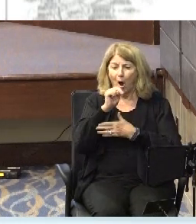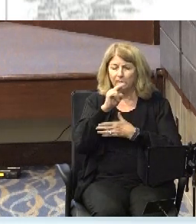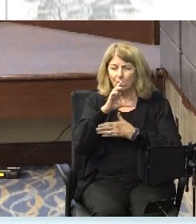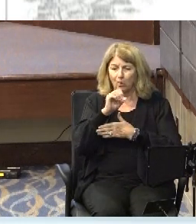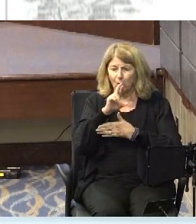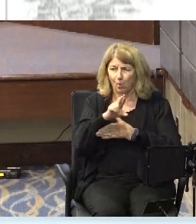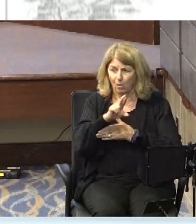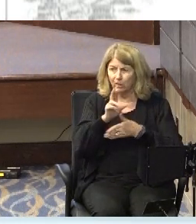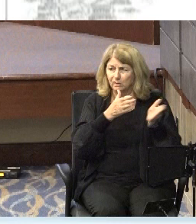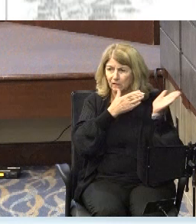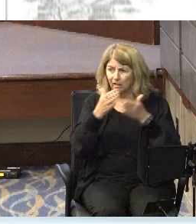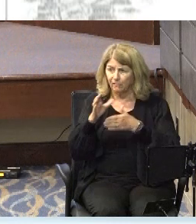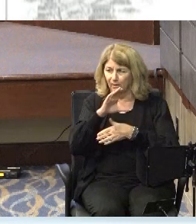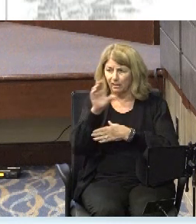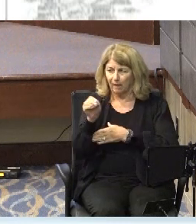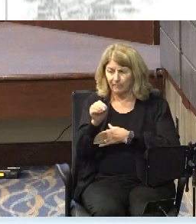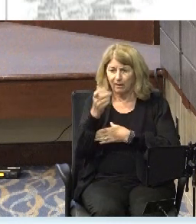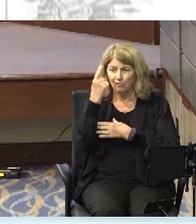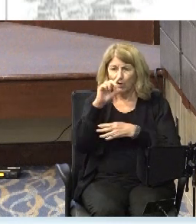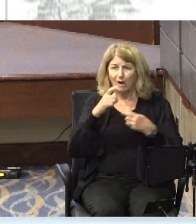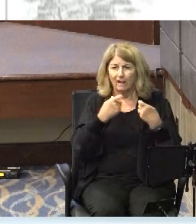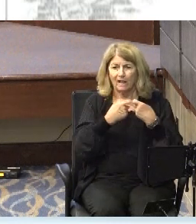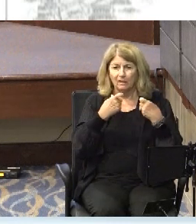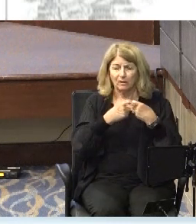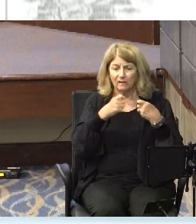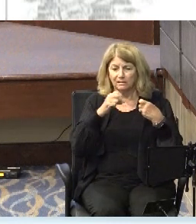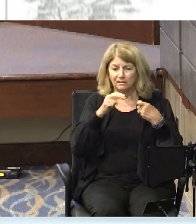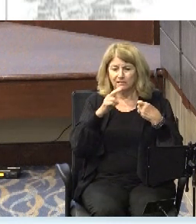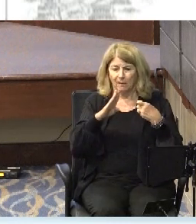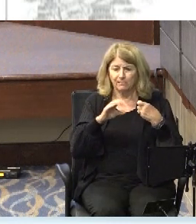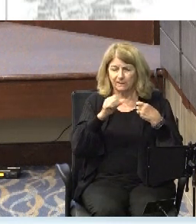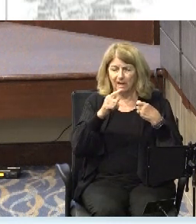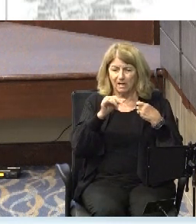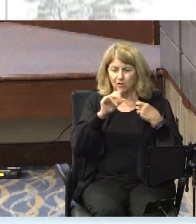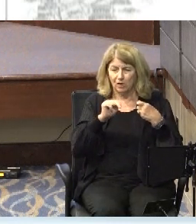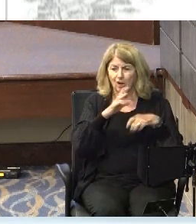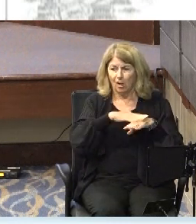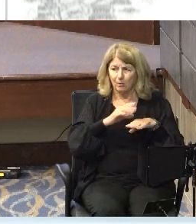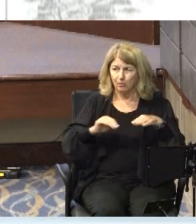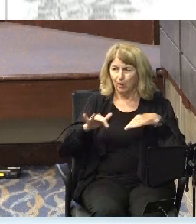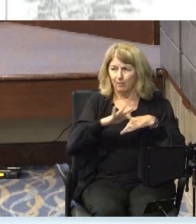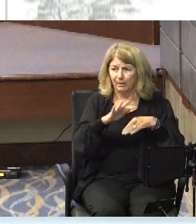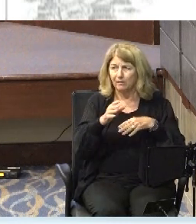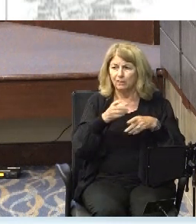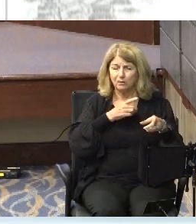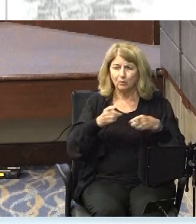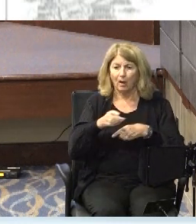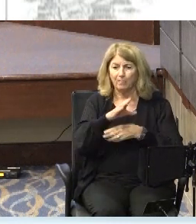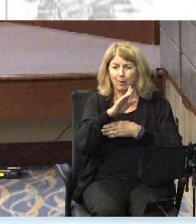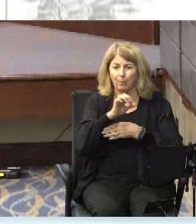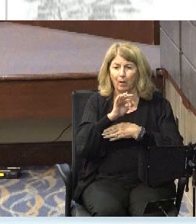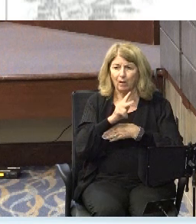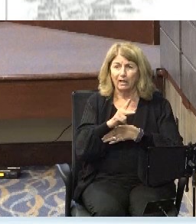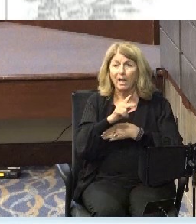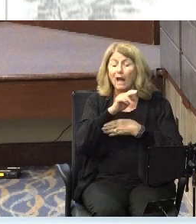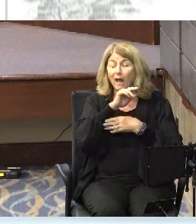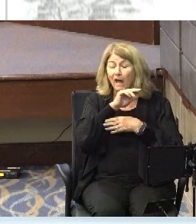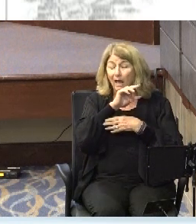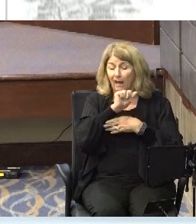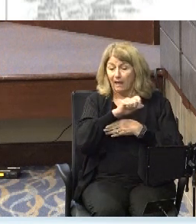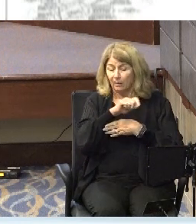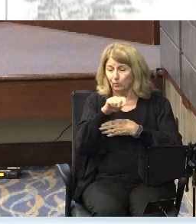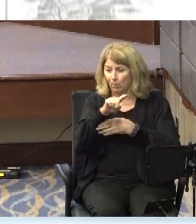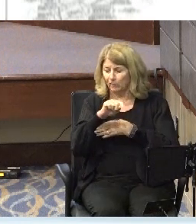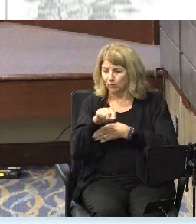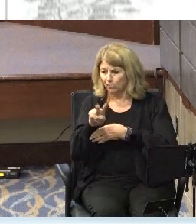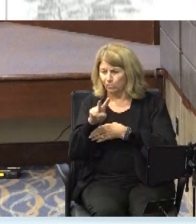LLC, for an electrical substation in M1 zoning district on property described as lots A1, Block 2, of the Wright RG tract known as